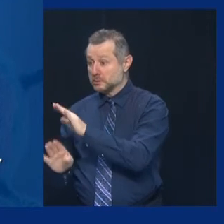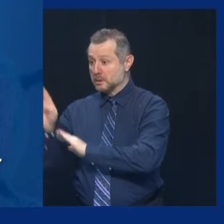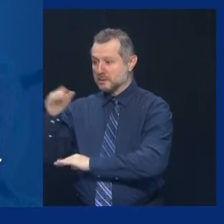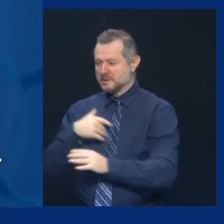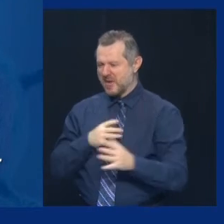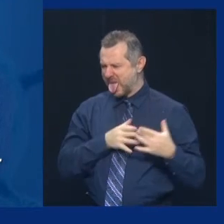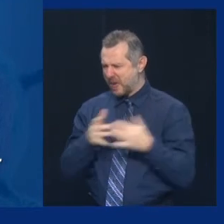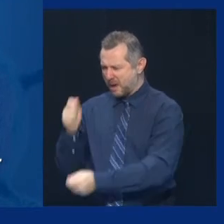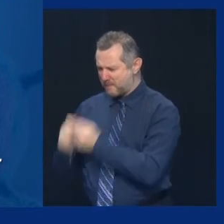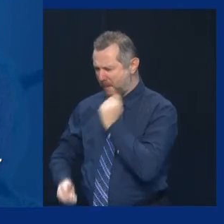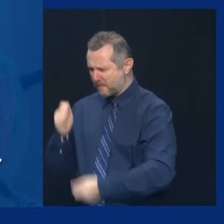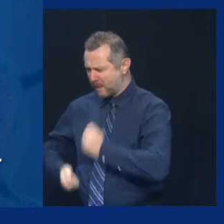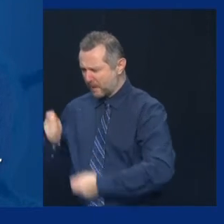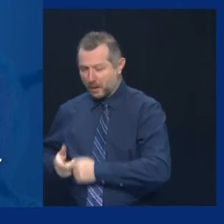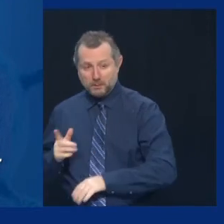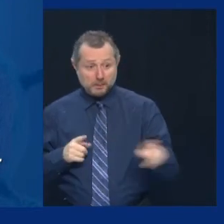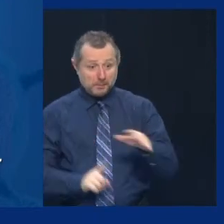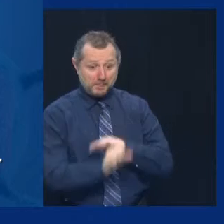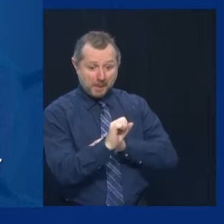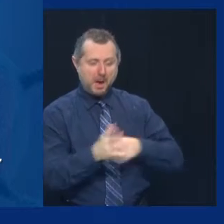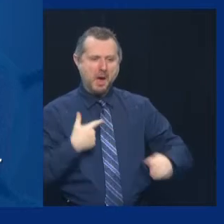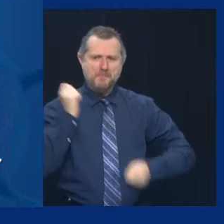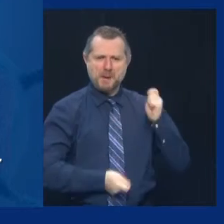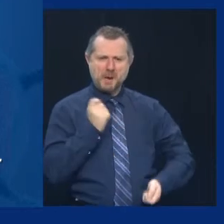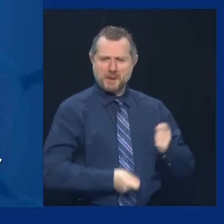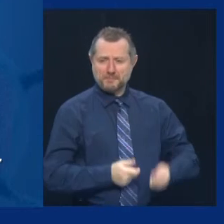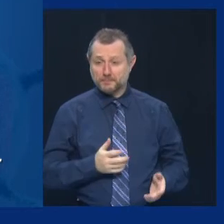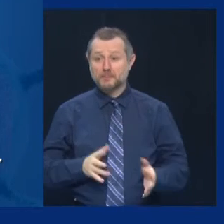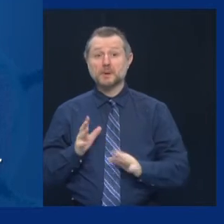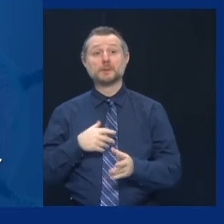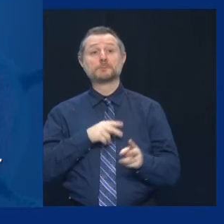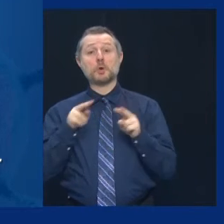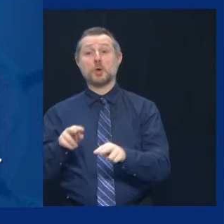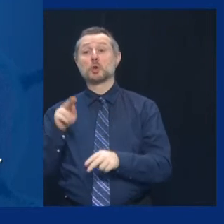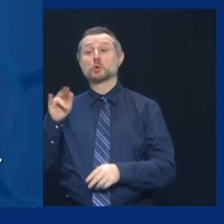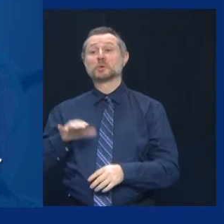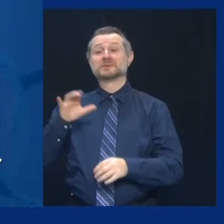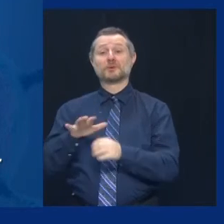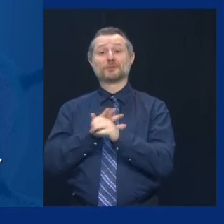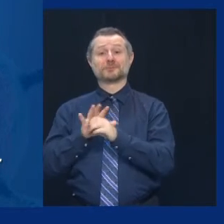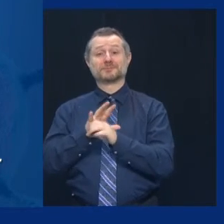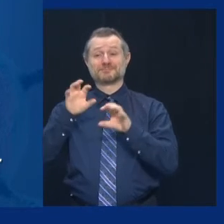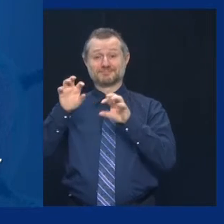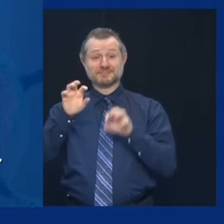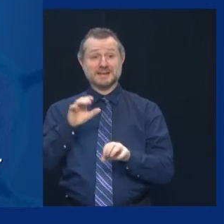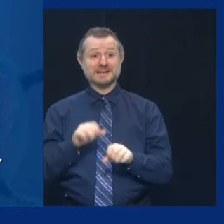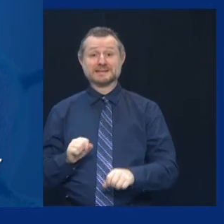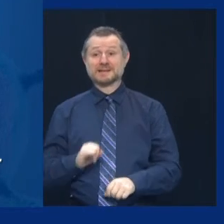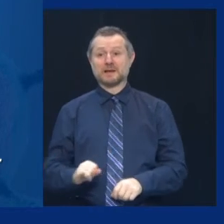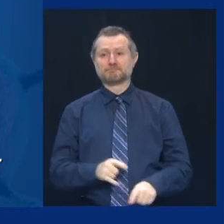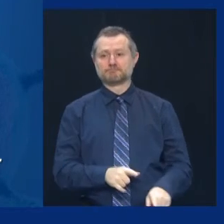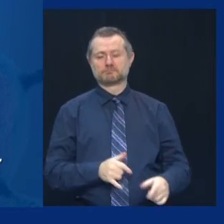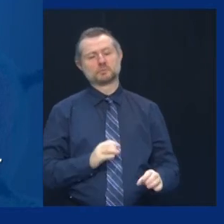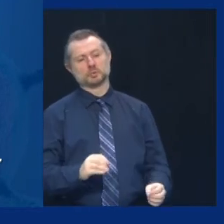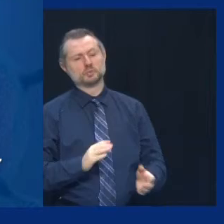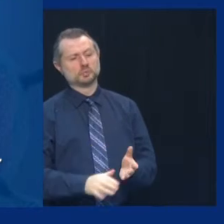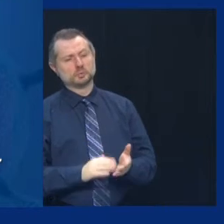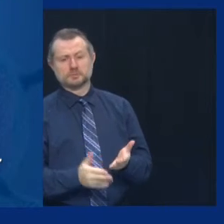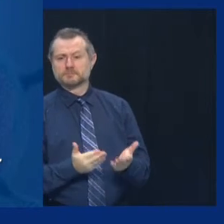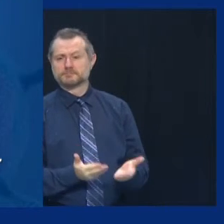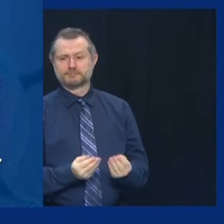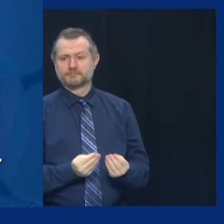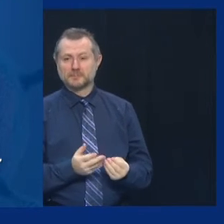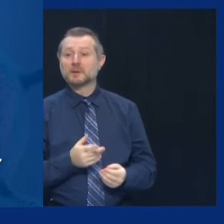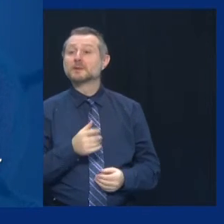no reason for Staten Island. If you said to me Manhattan, I would say, well, that's more dense,